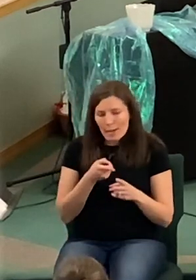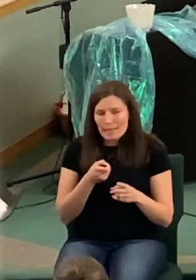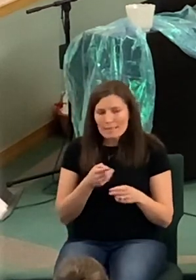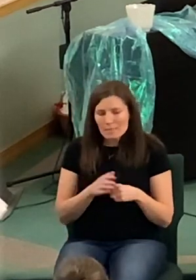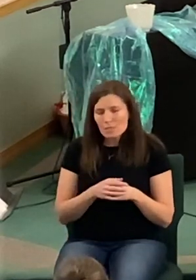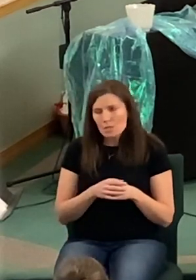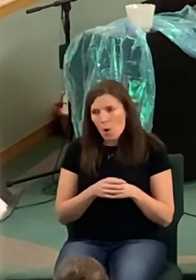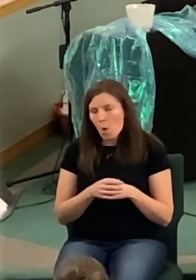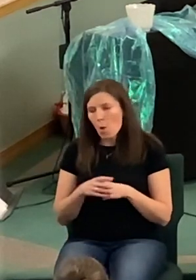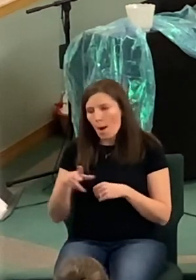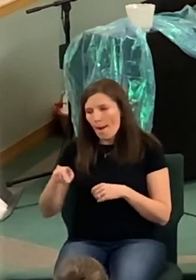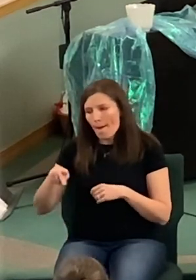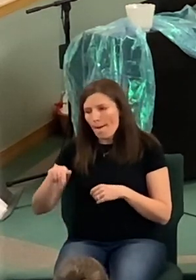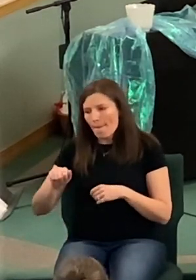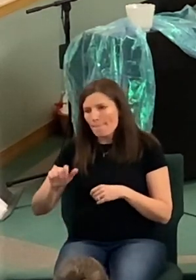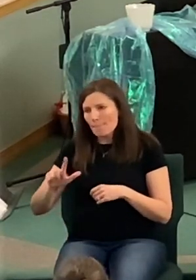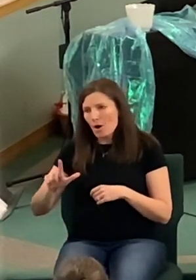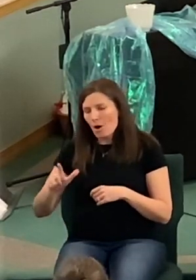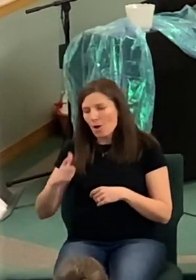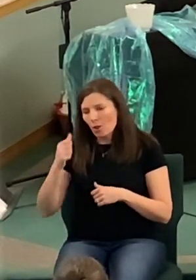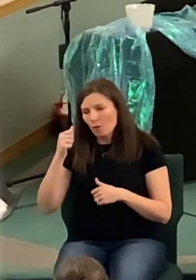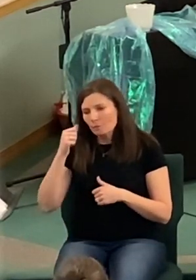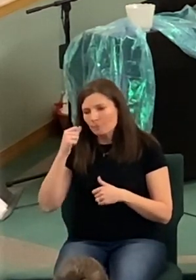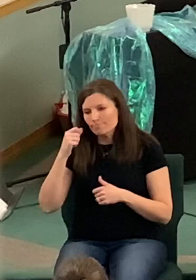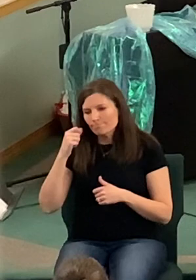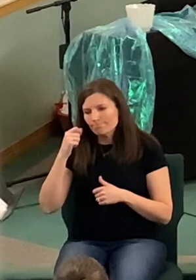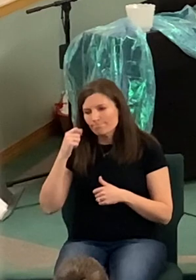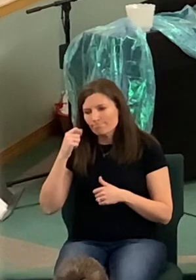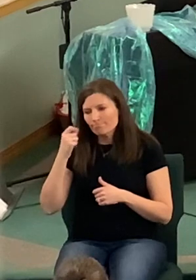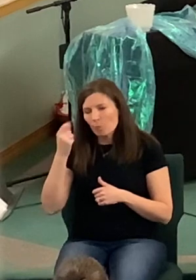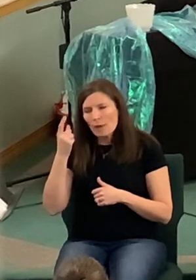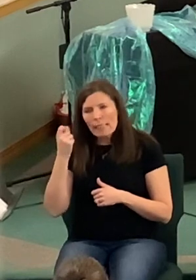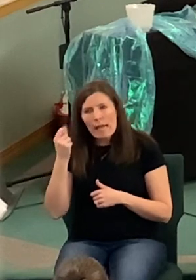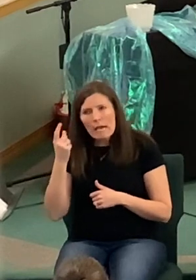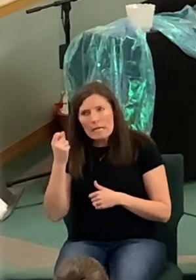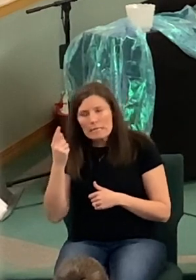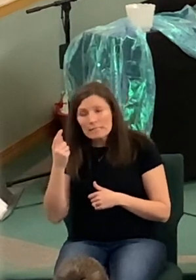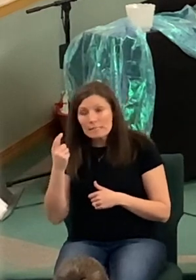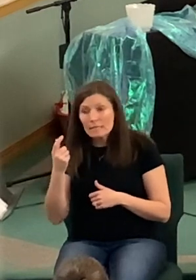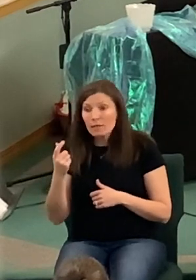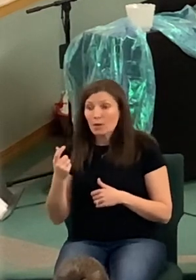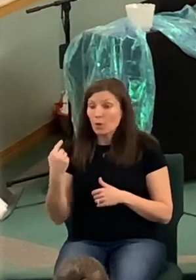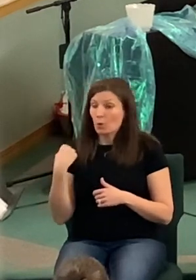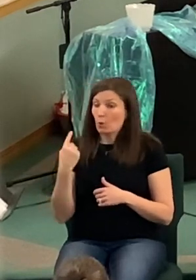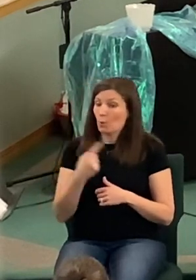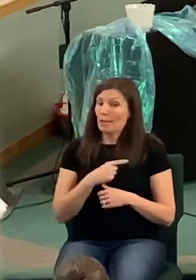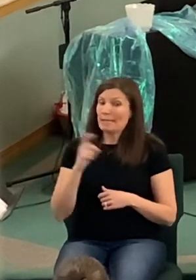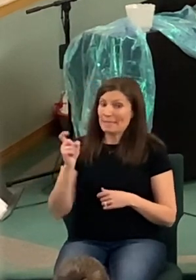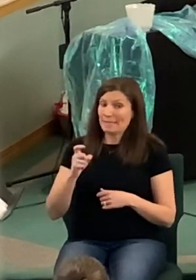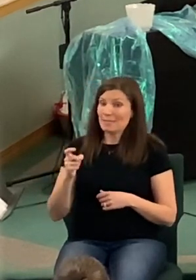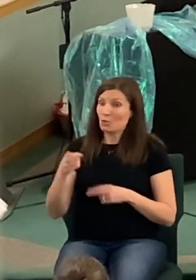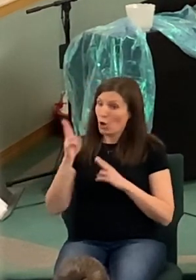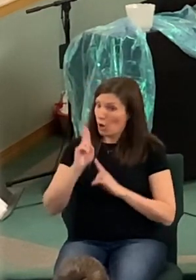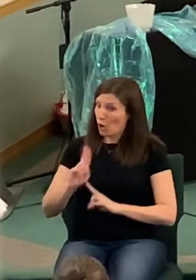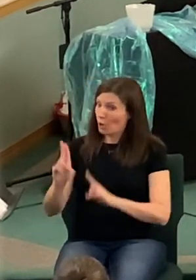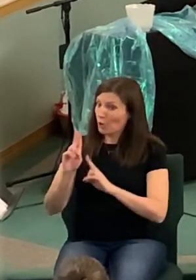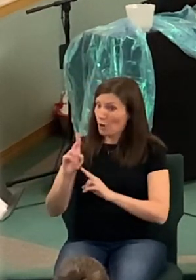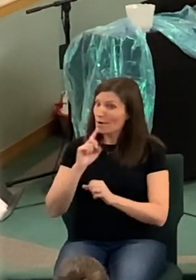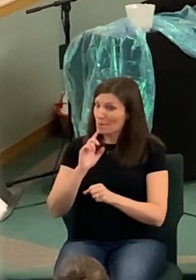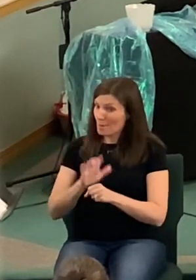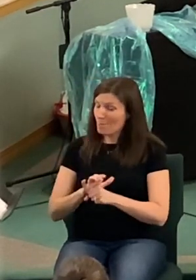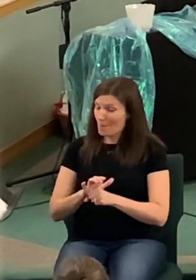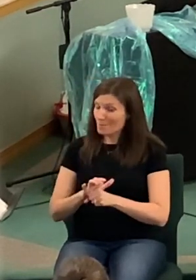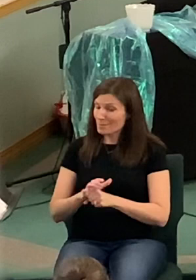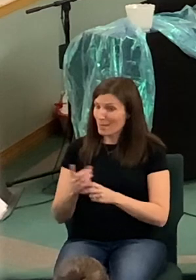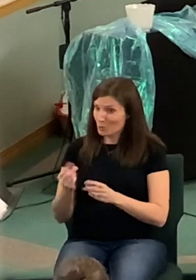So Paul Hewson eventually realized maybe that's what God wants us to do. We need to honor our commitment. We need to do what our boss, our manager,